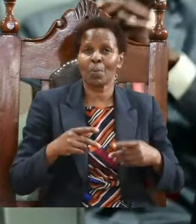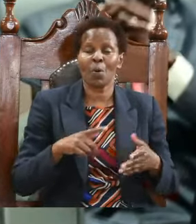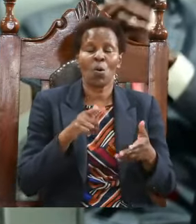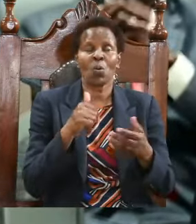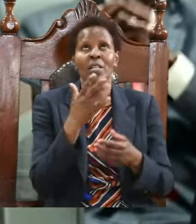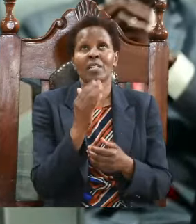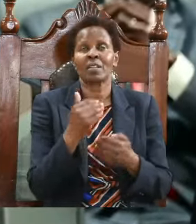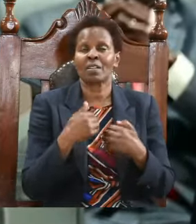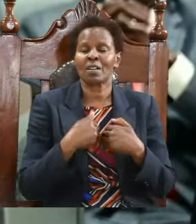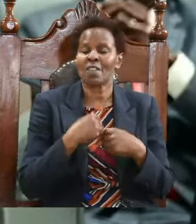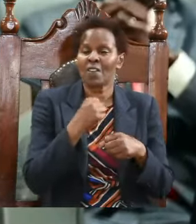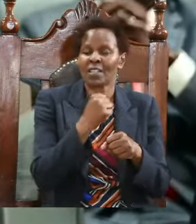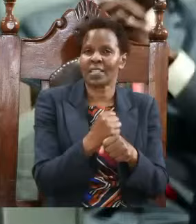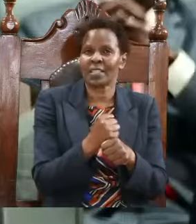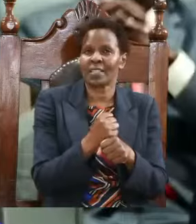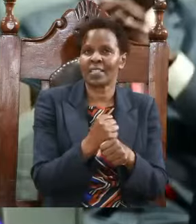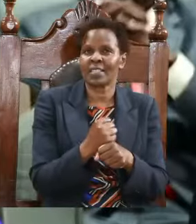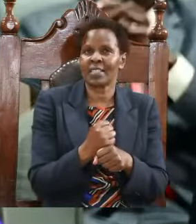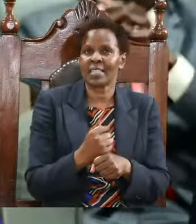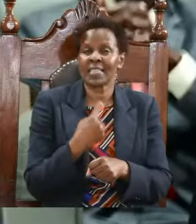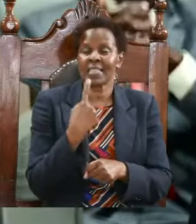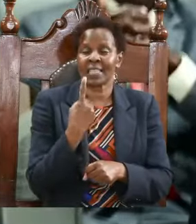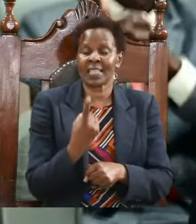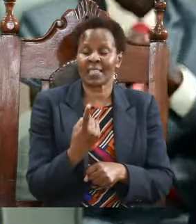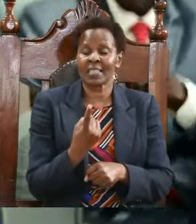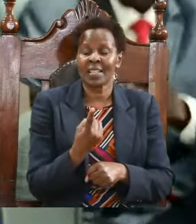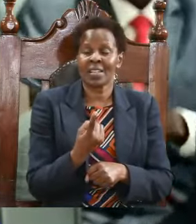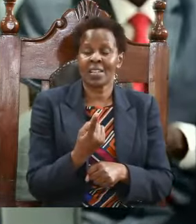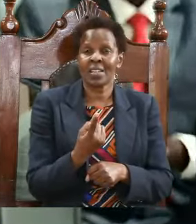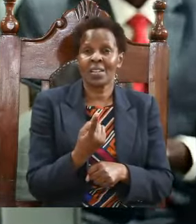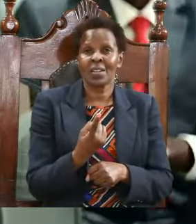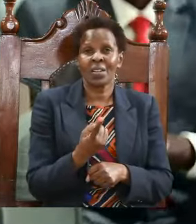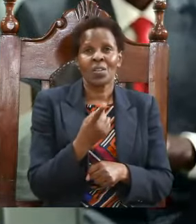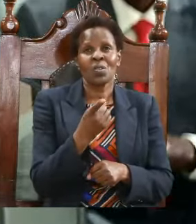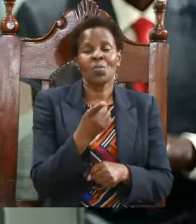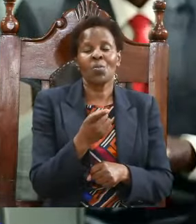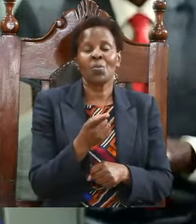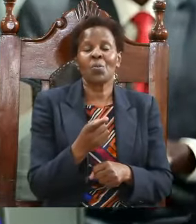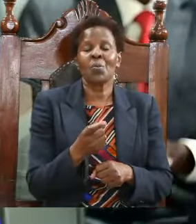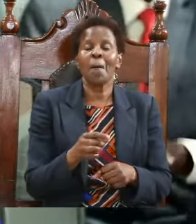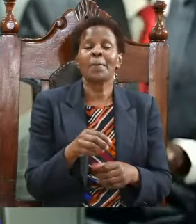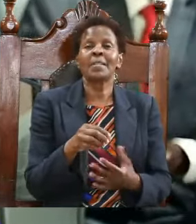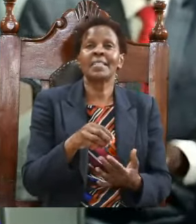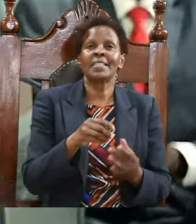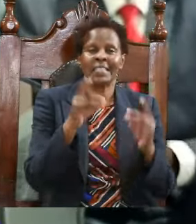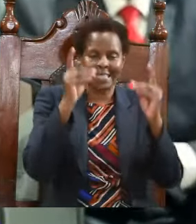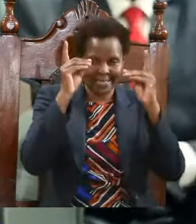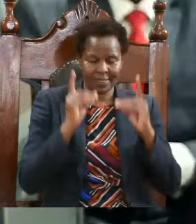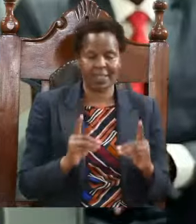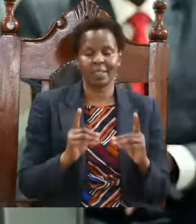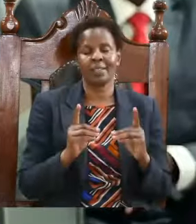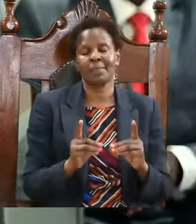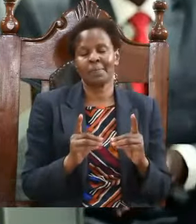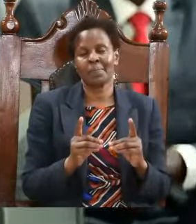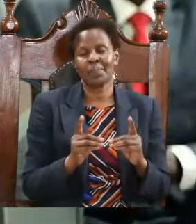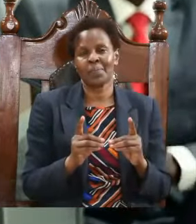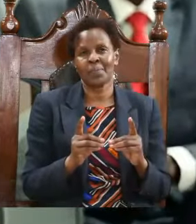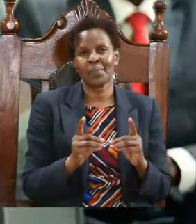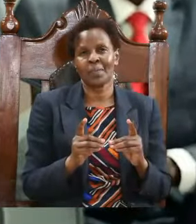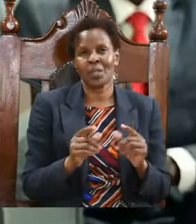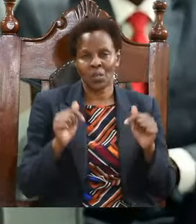done. And then he tells them, they have to make a choice. To make? Today,